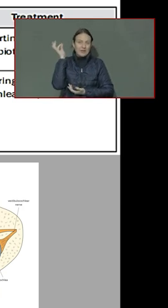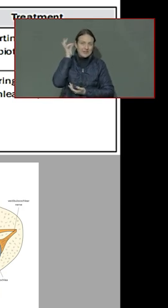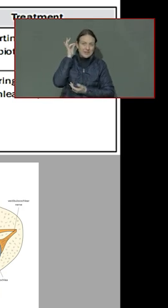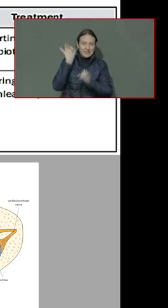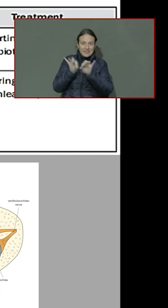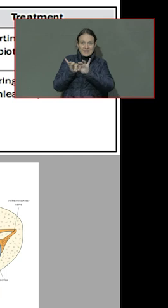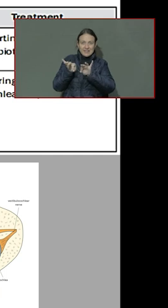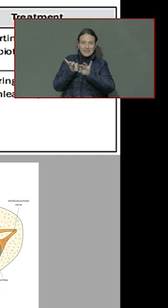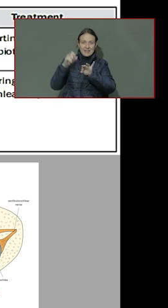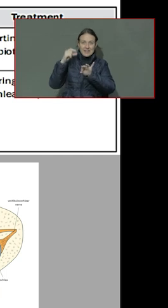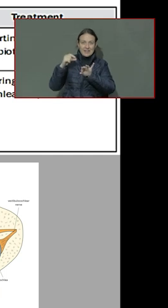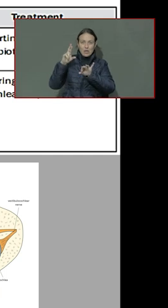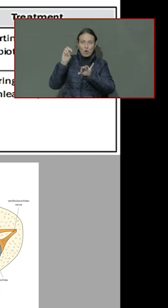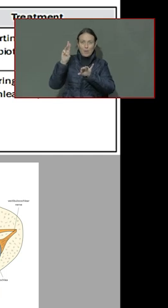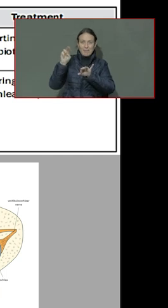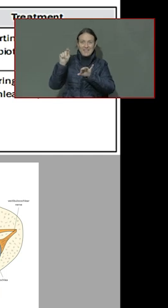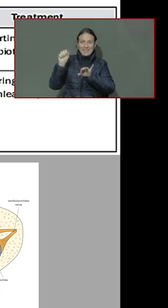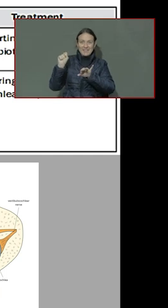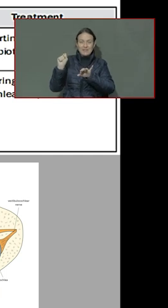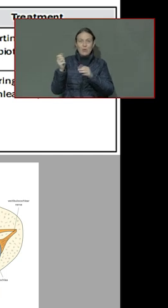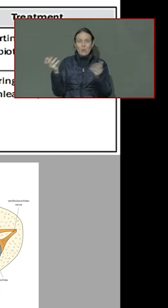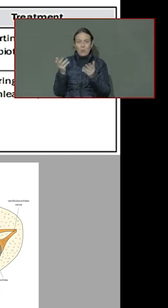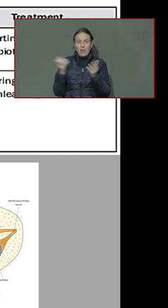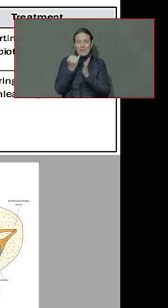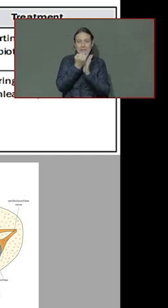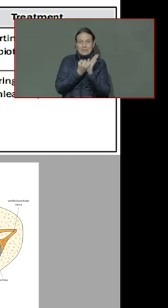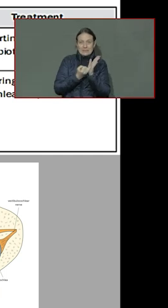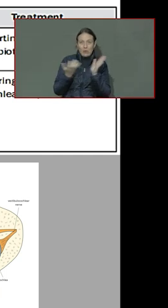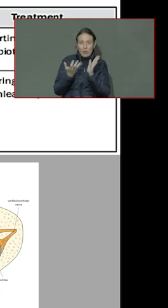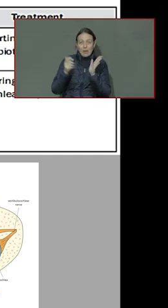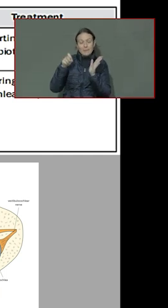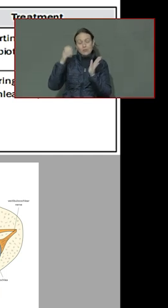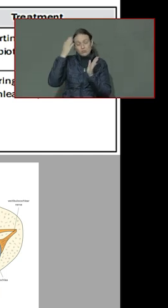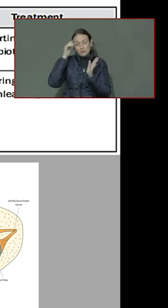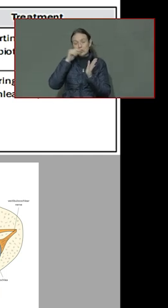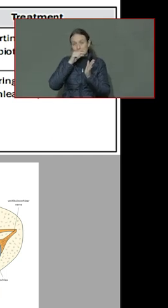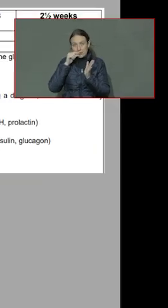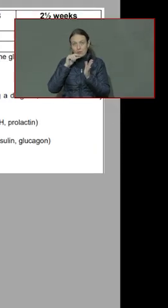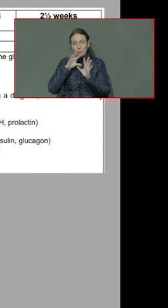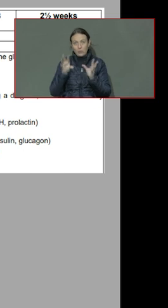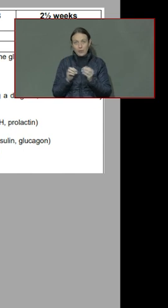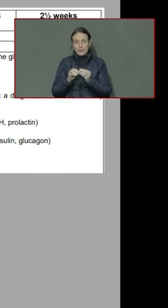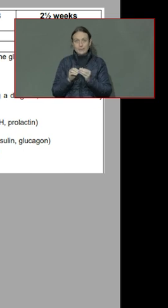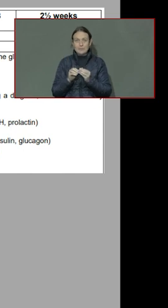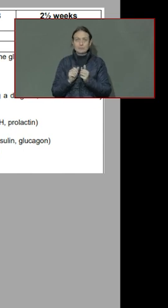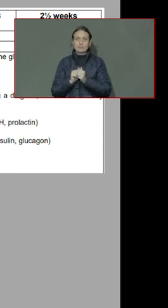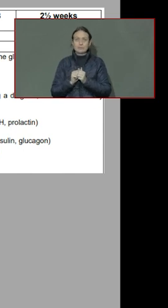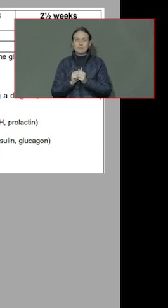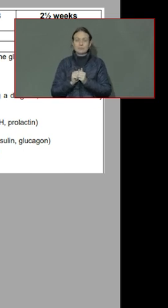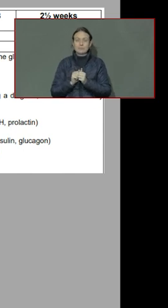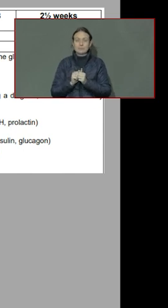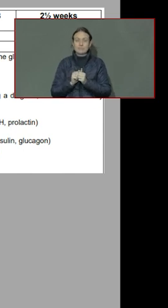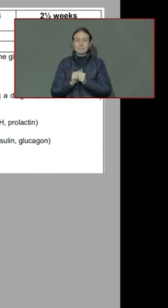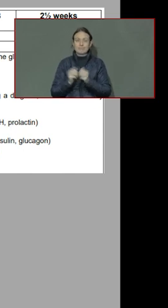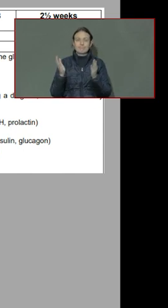insert it? In the tympanum. Make sure that you know where it's going to be inserted. Okay.